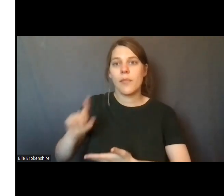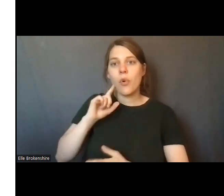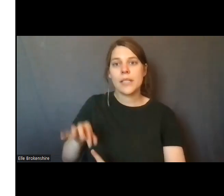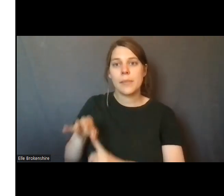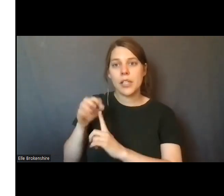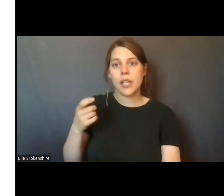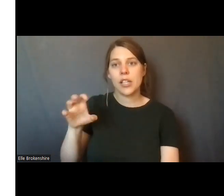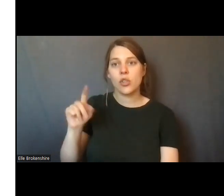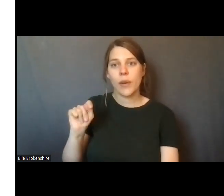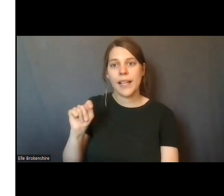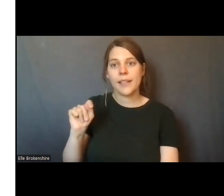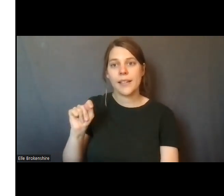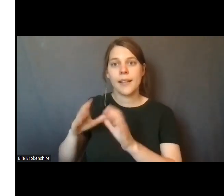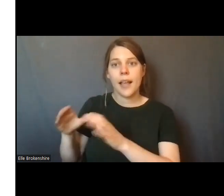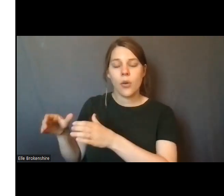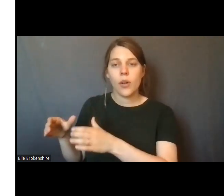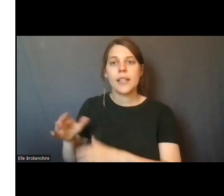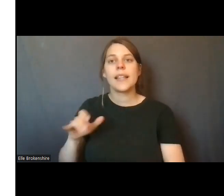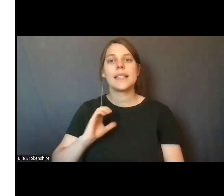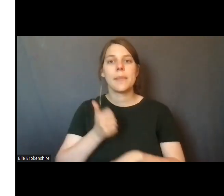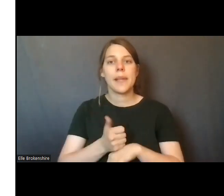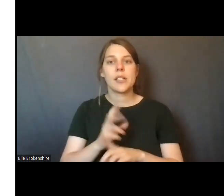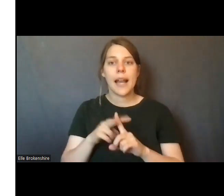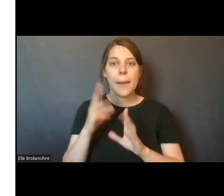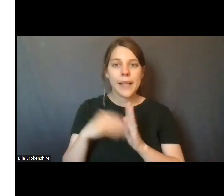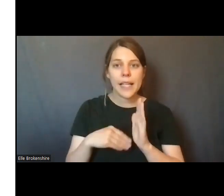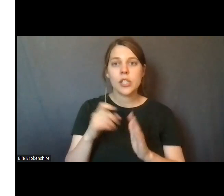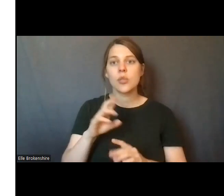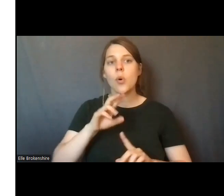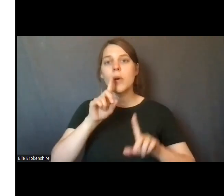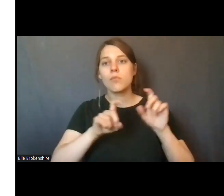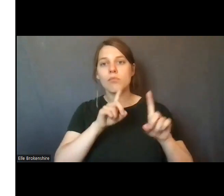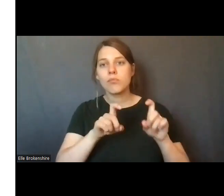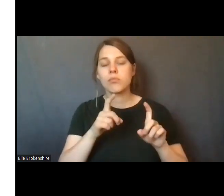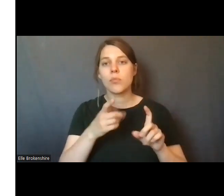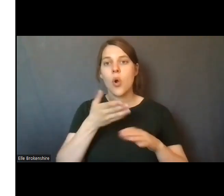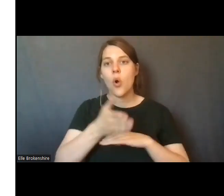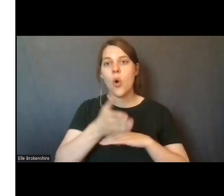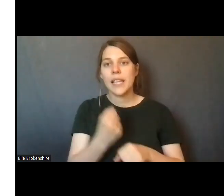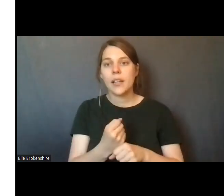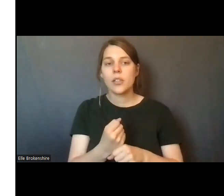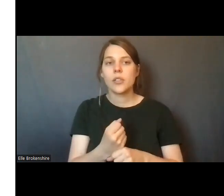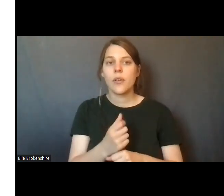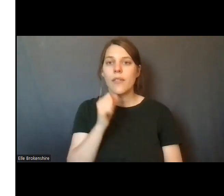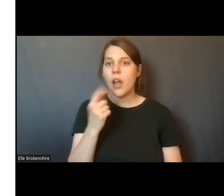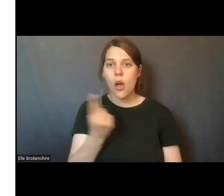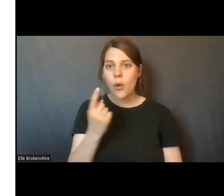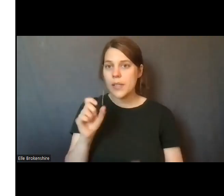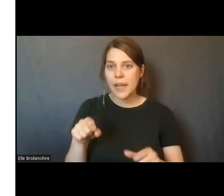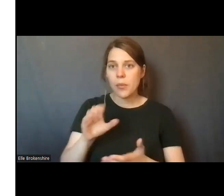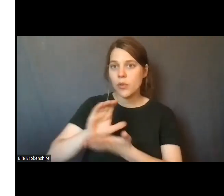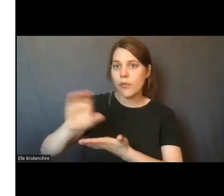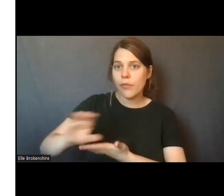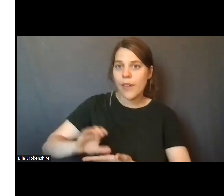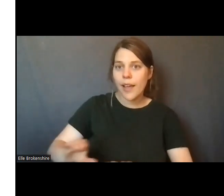are based on applications and inquiries that we've gotten over the years. We've not always been able to fund these due